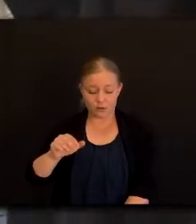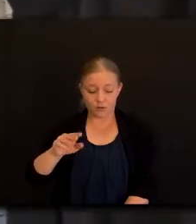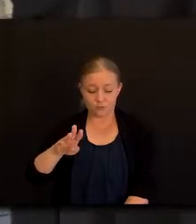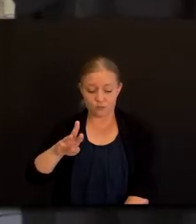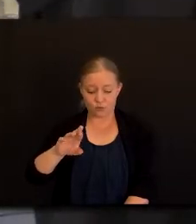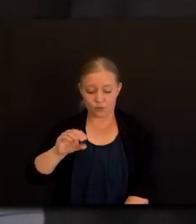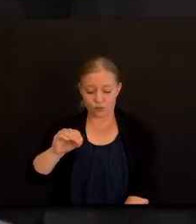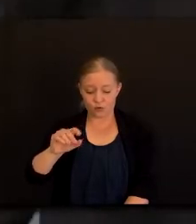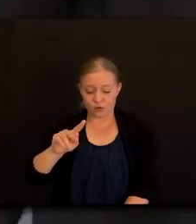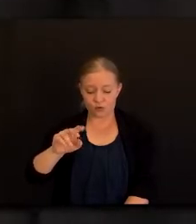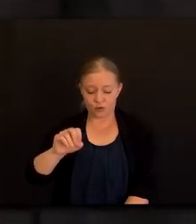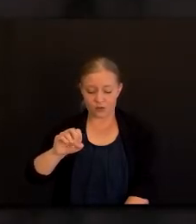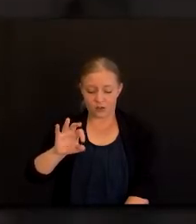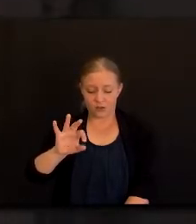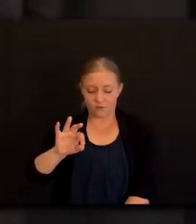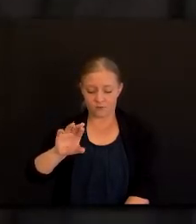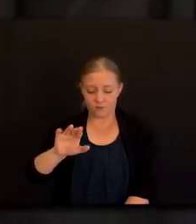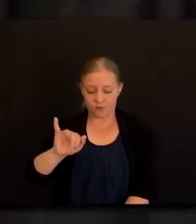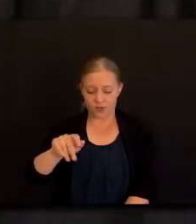Brooke Marie Frith.